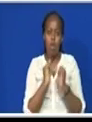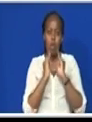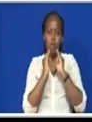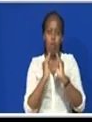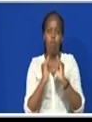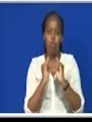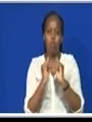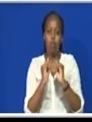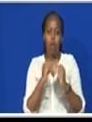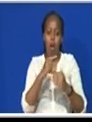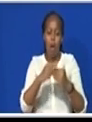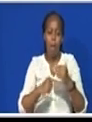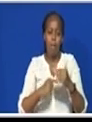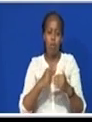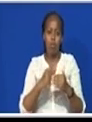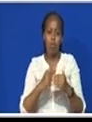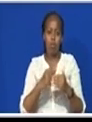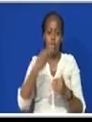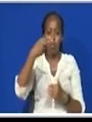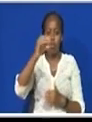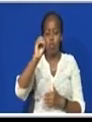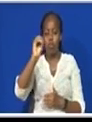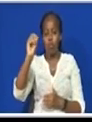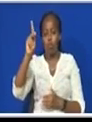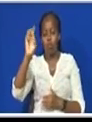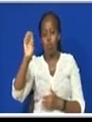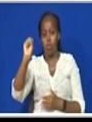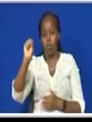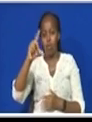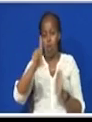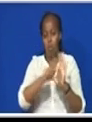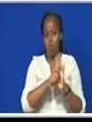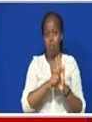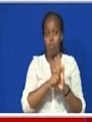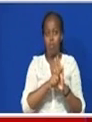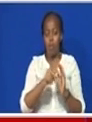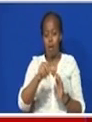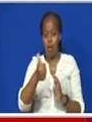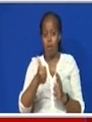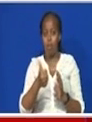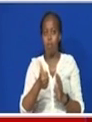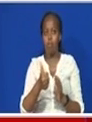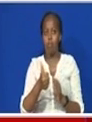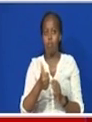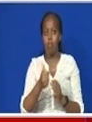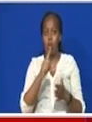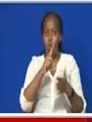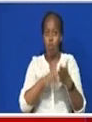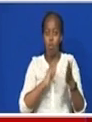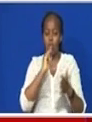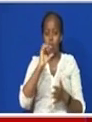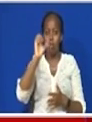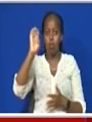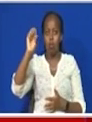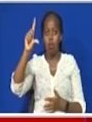information about Hooke's law. The other one is what is